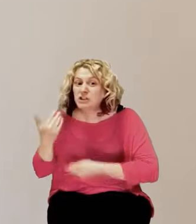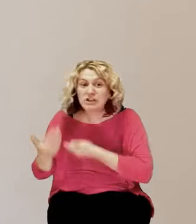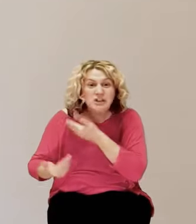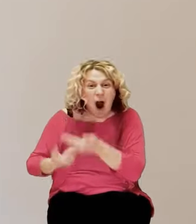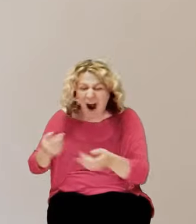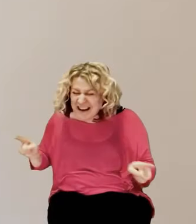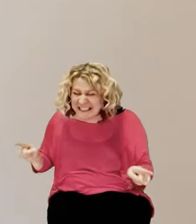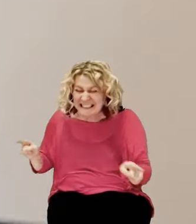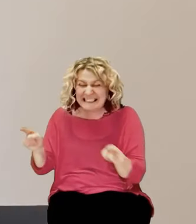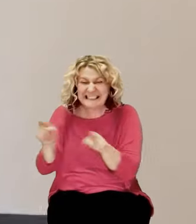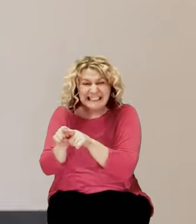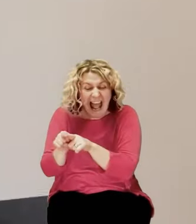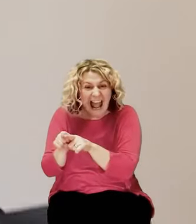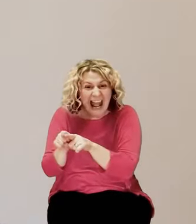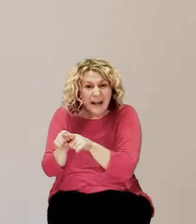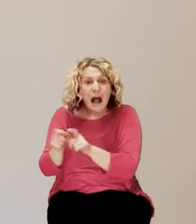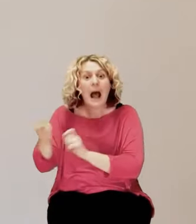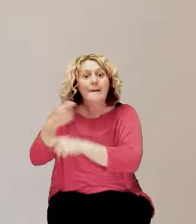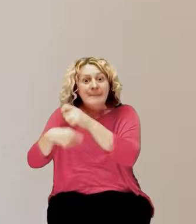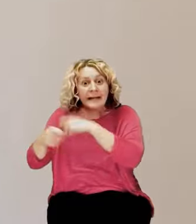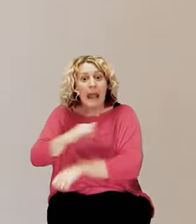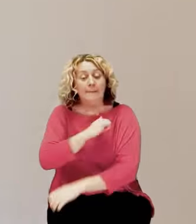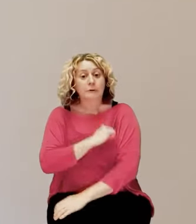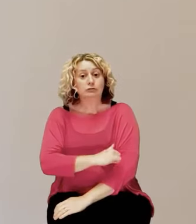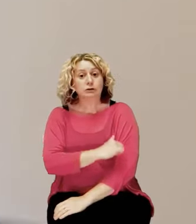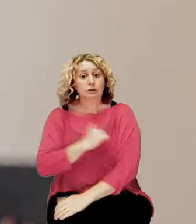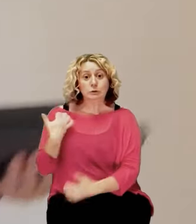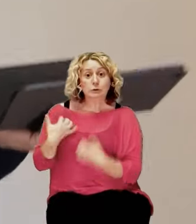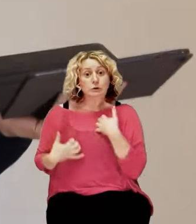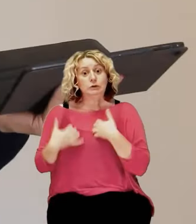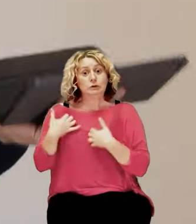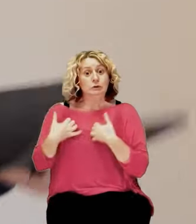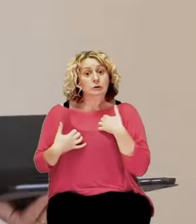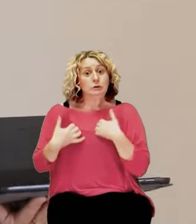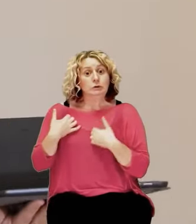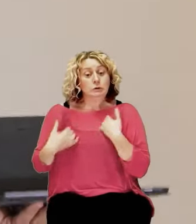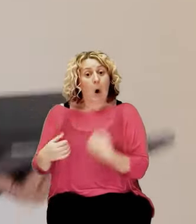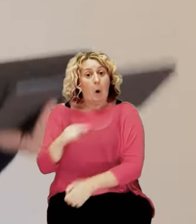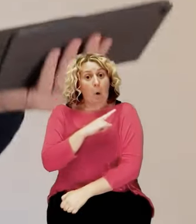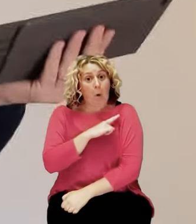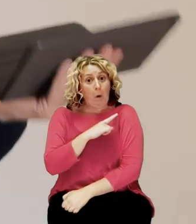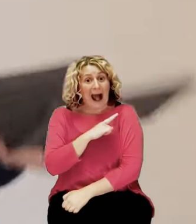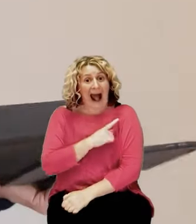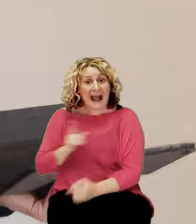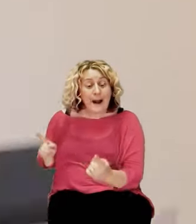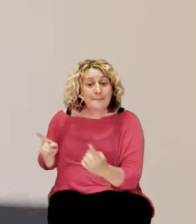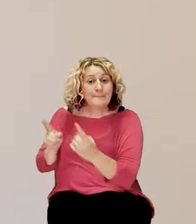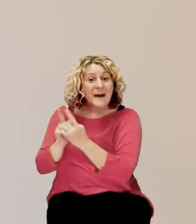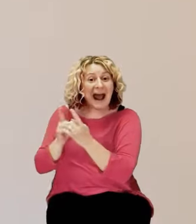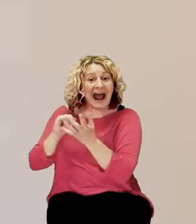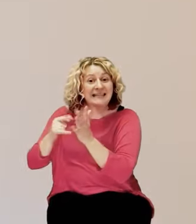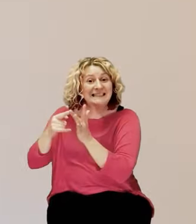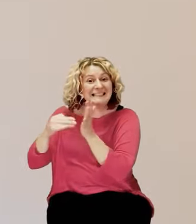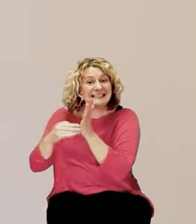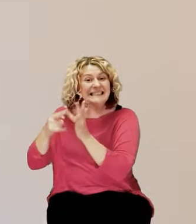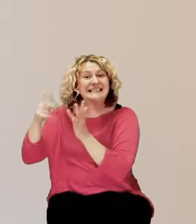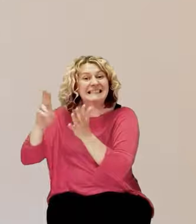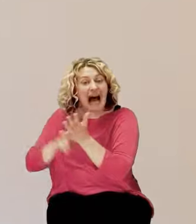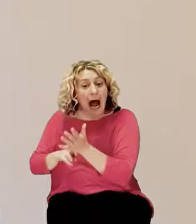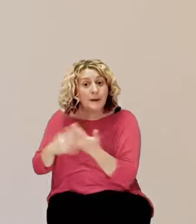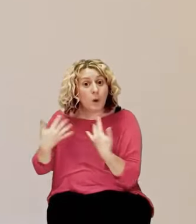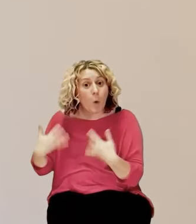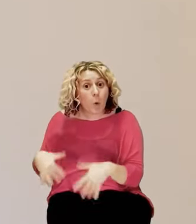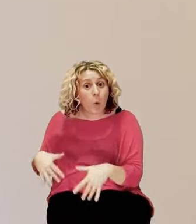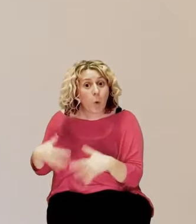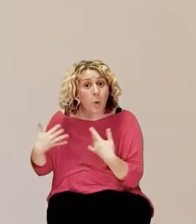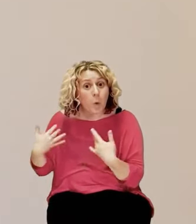story, same vibrancy, same linking of the message of Jesus to the behavior